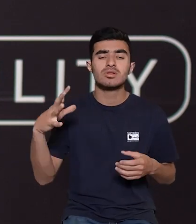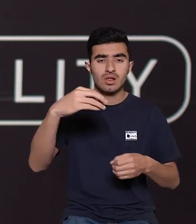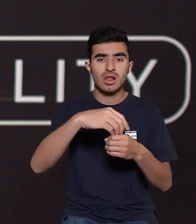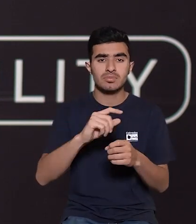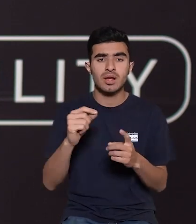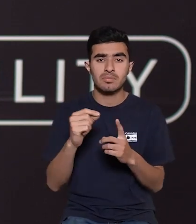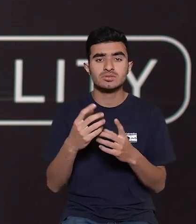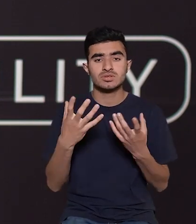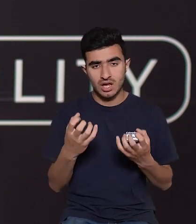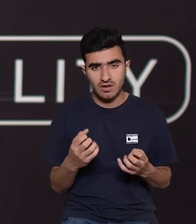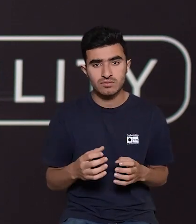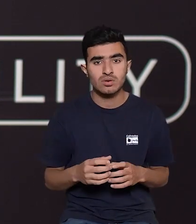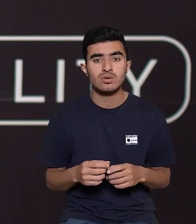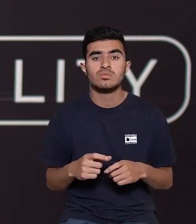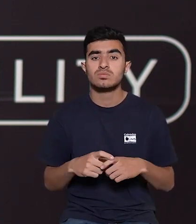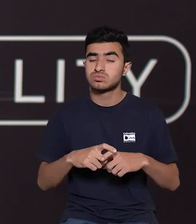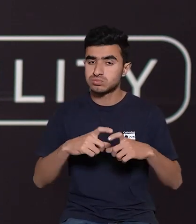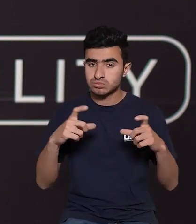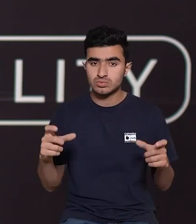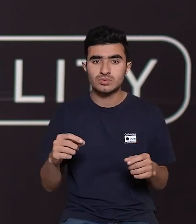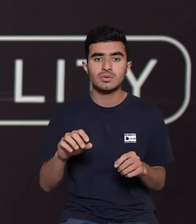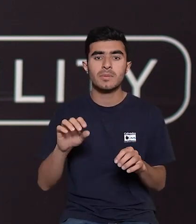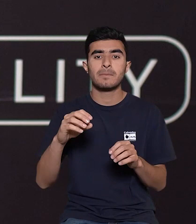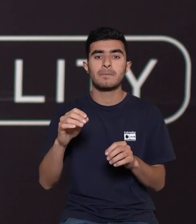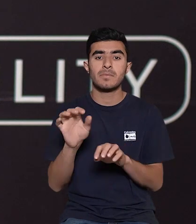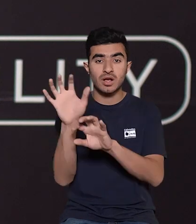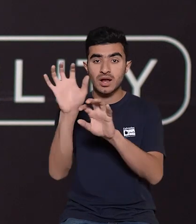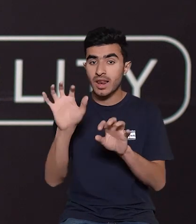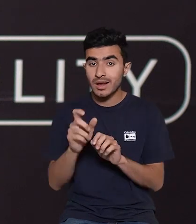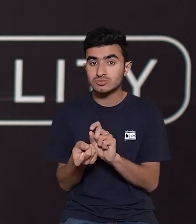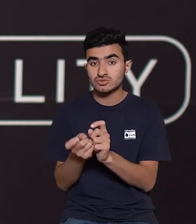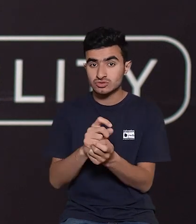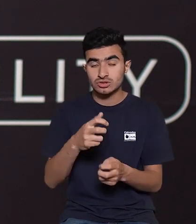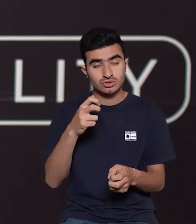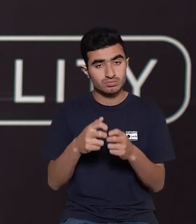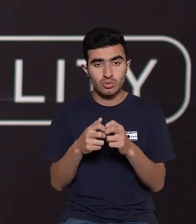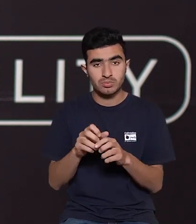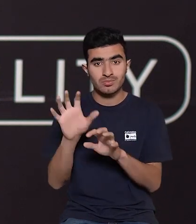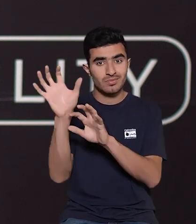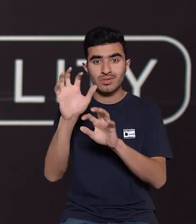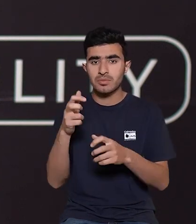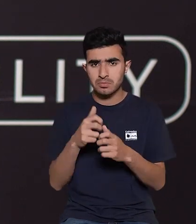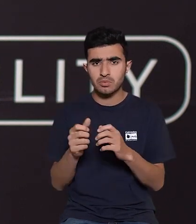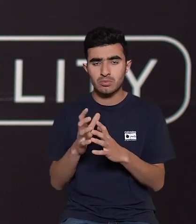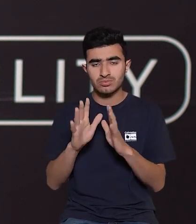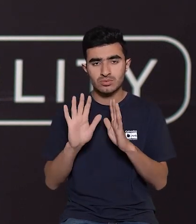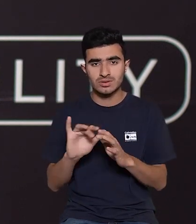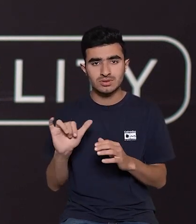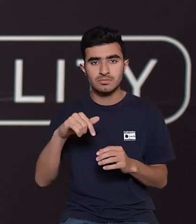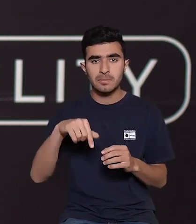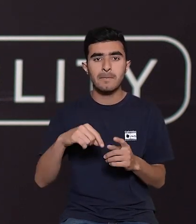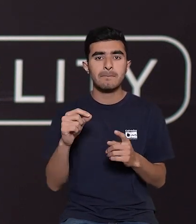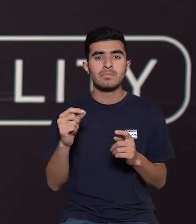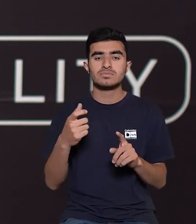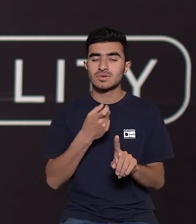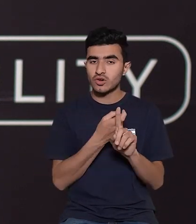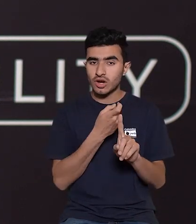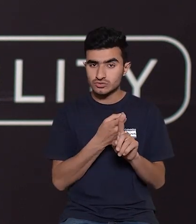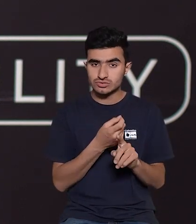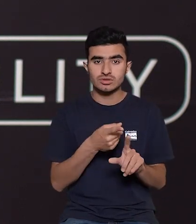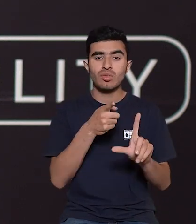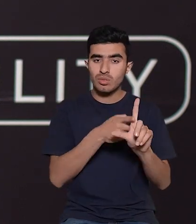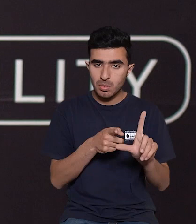because we are, as a lot of people know, Pakistan is really vulnerable to climate change